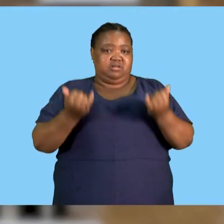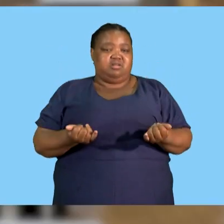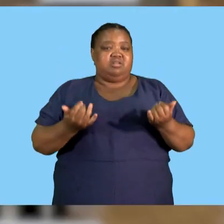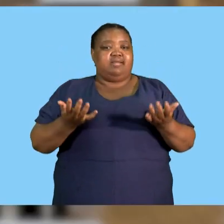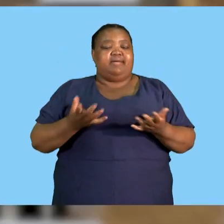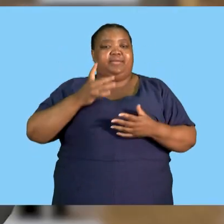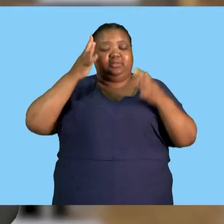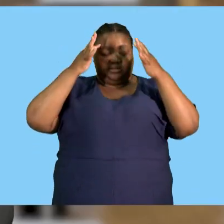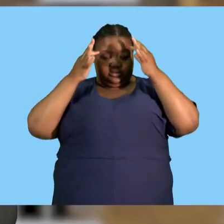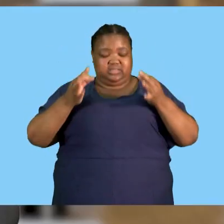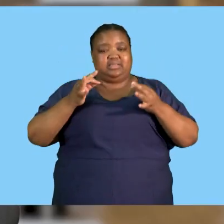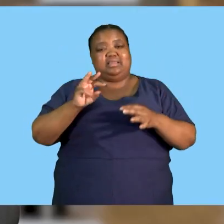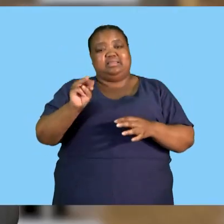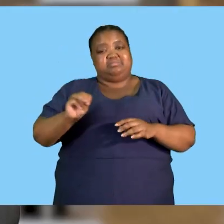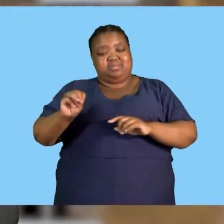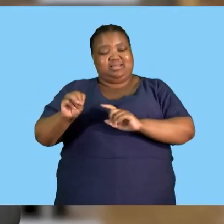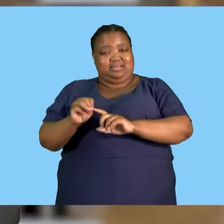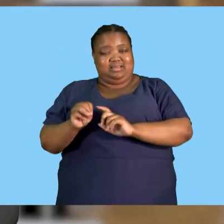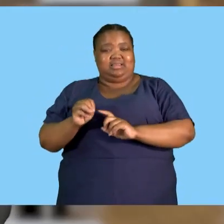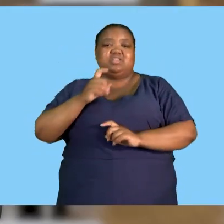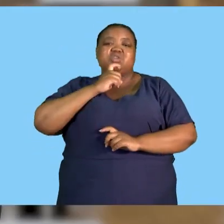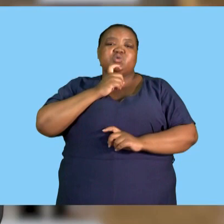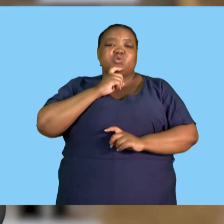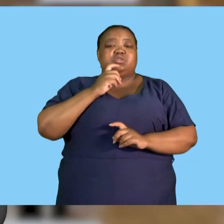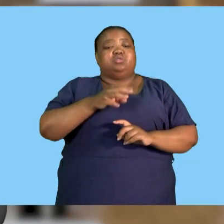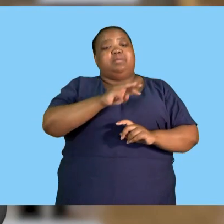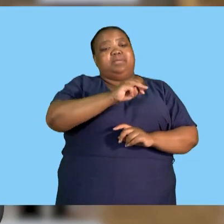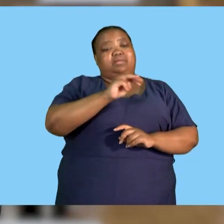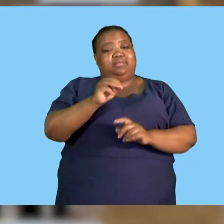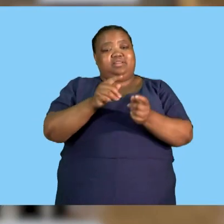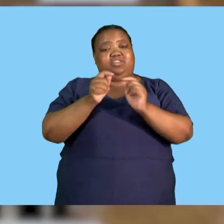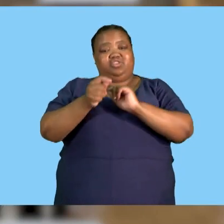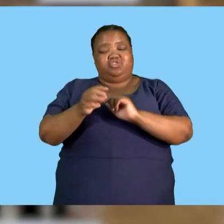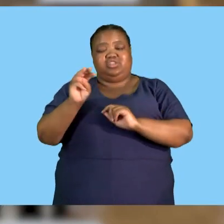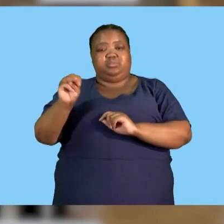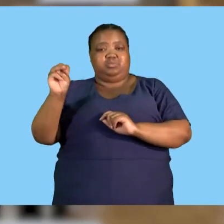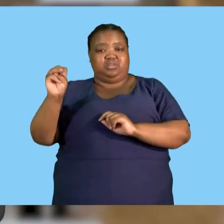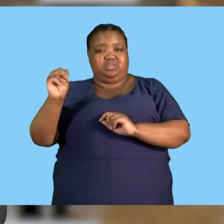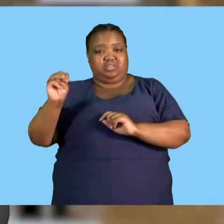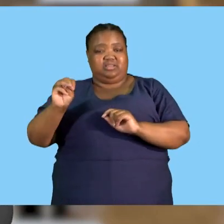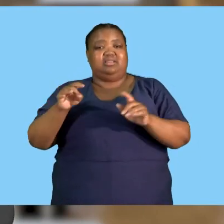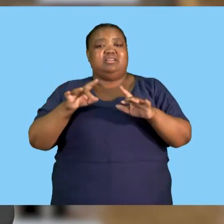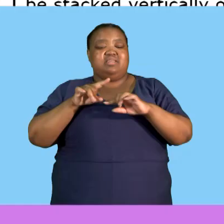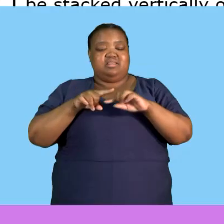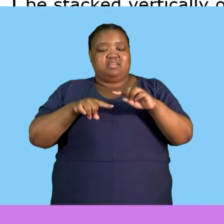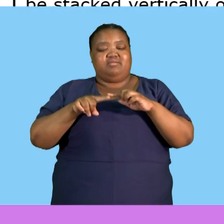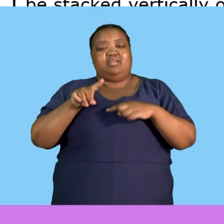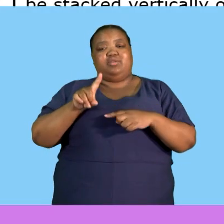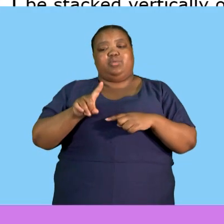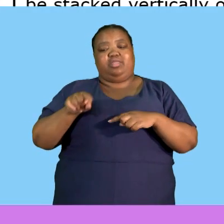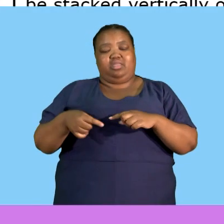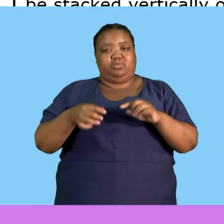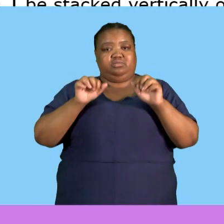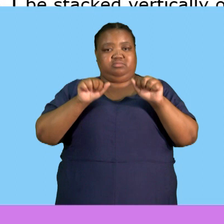immediately I saw then that my units are not the same. So I decided to work in meters. Therefore, I converted